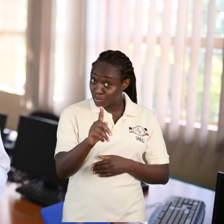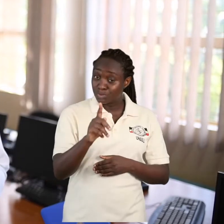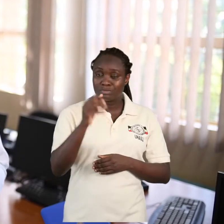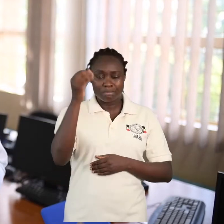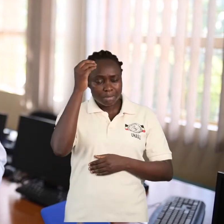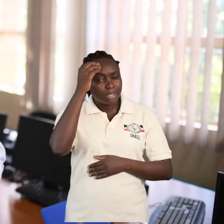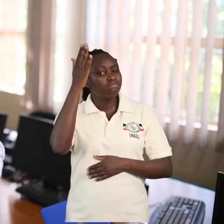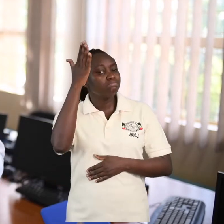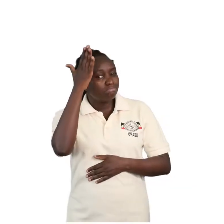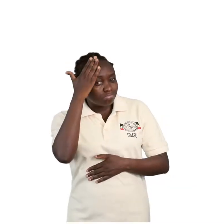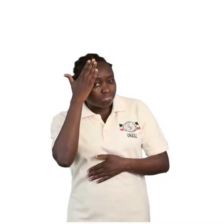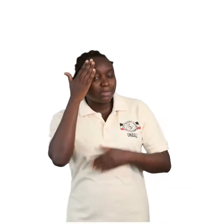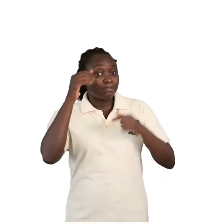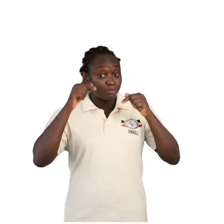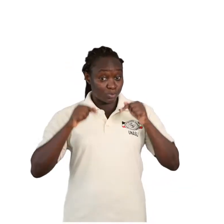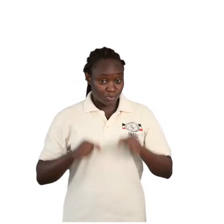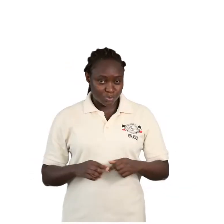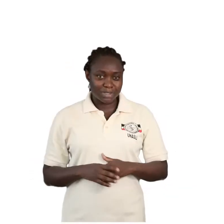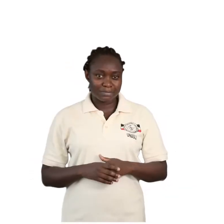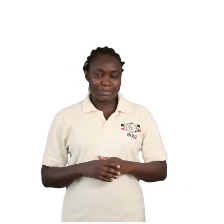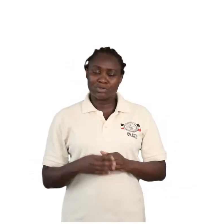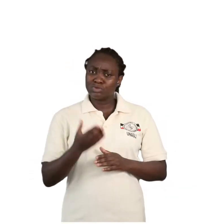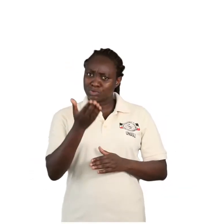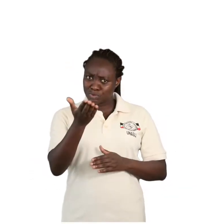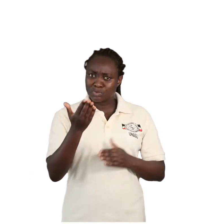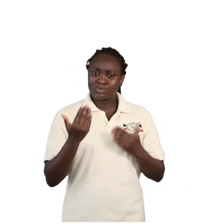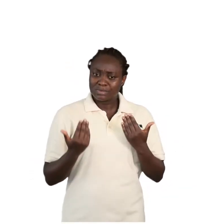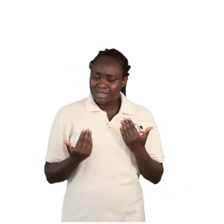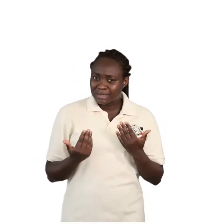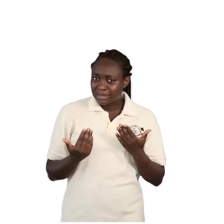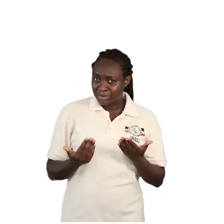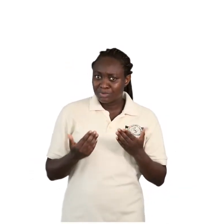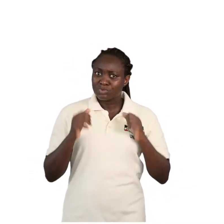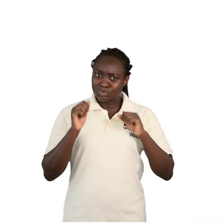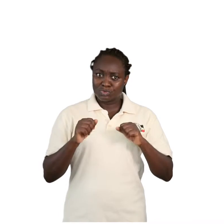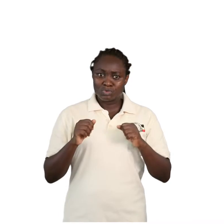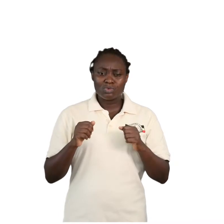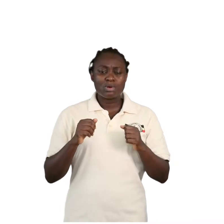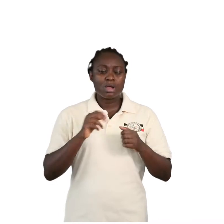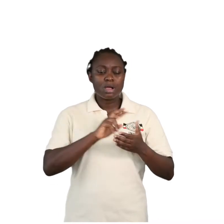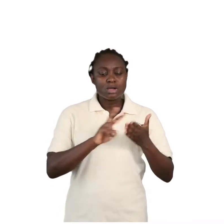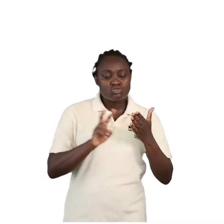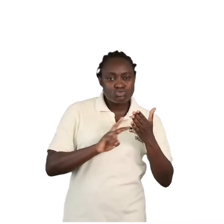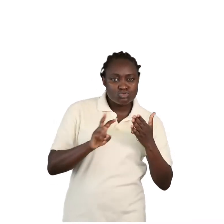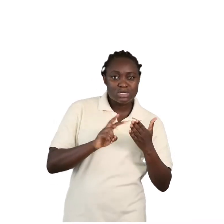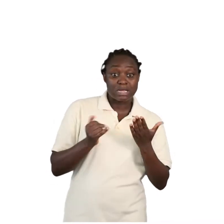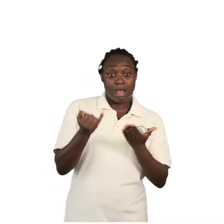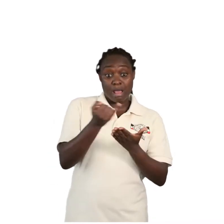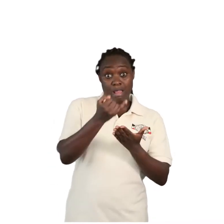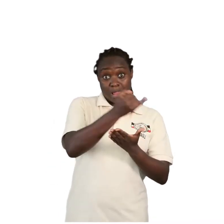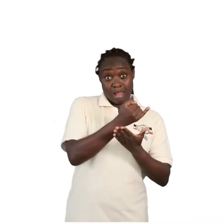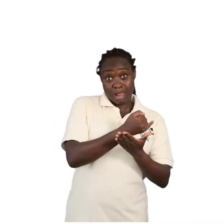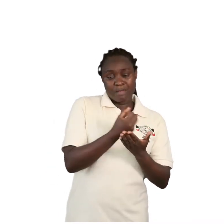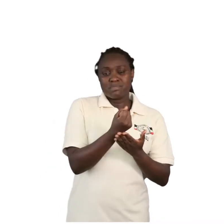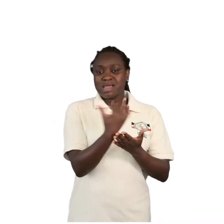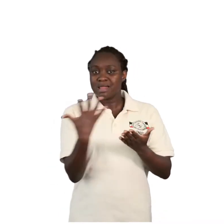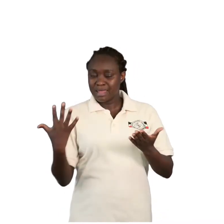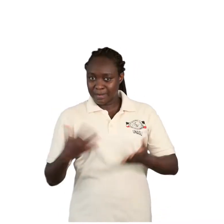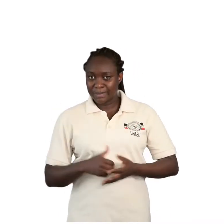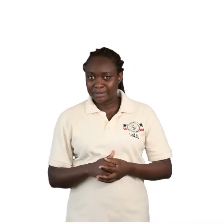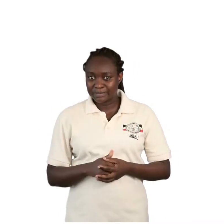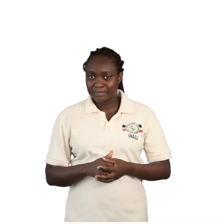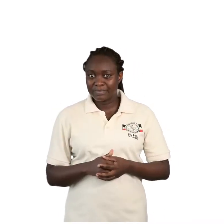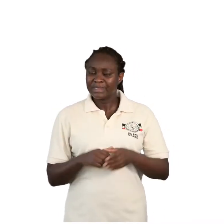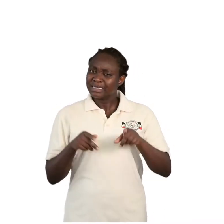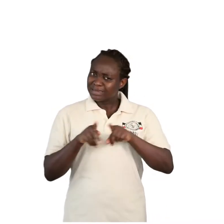with, you should be in position to read the Hindu-Arabic numerals. You should